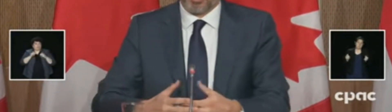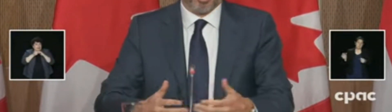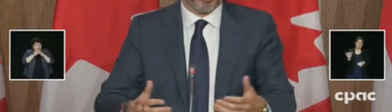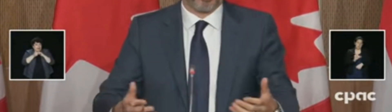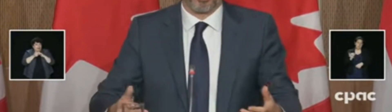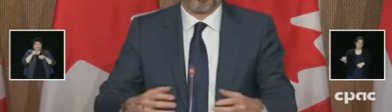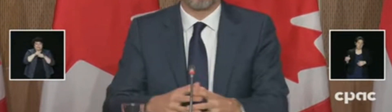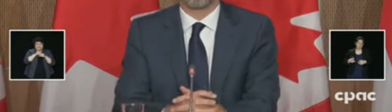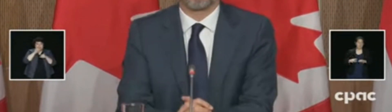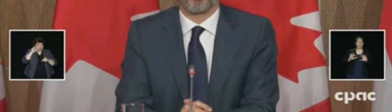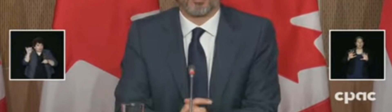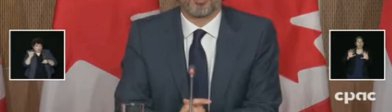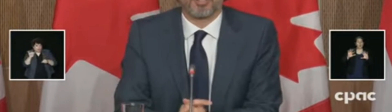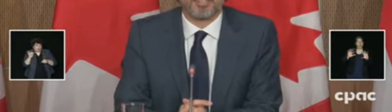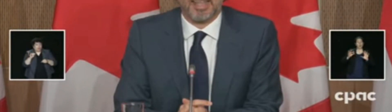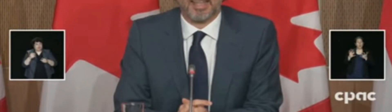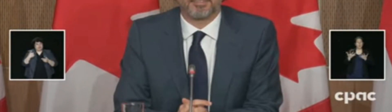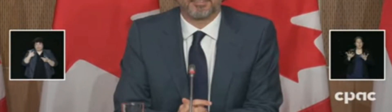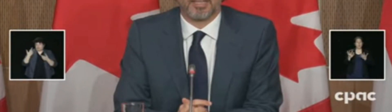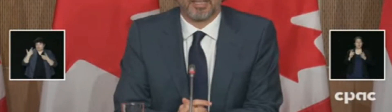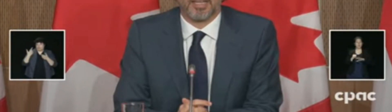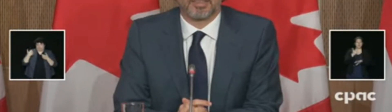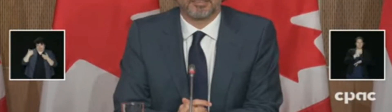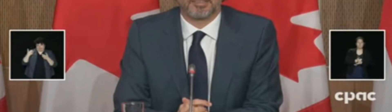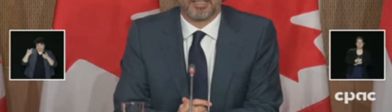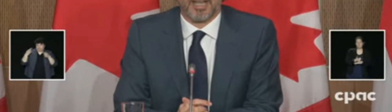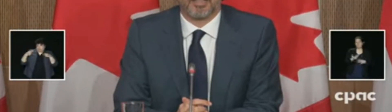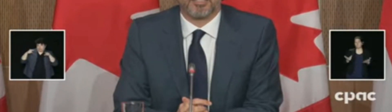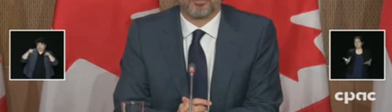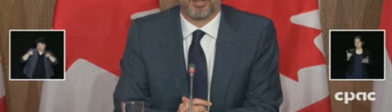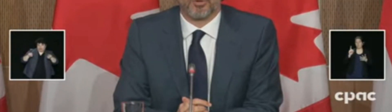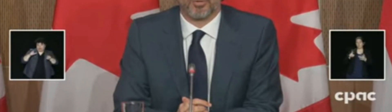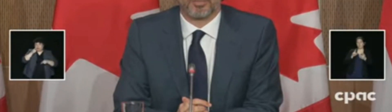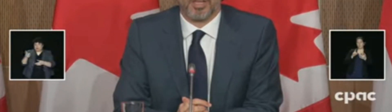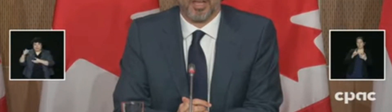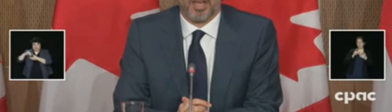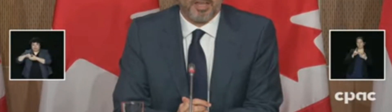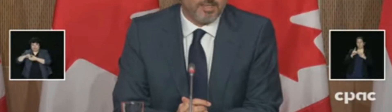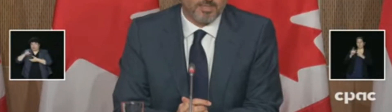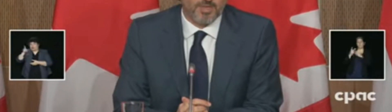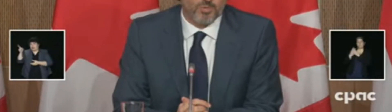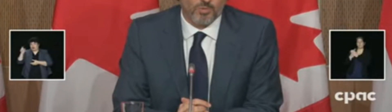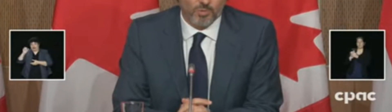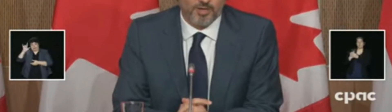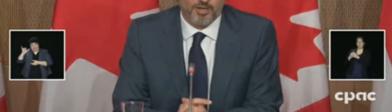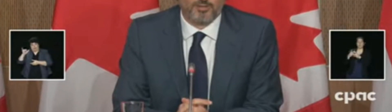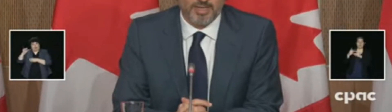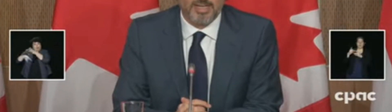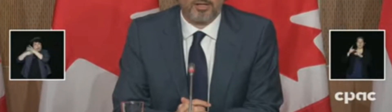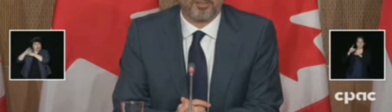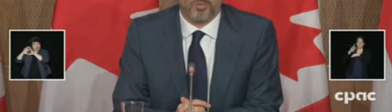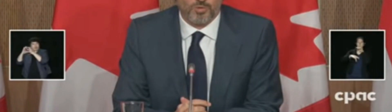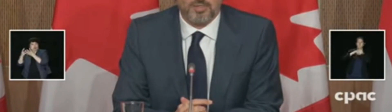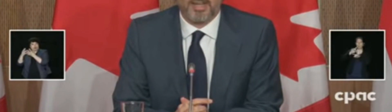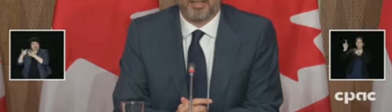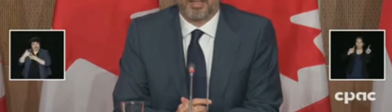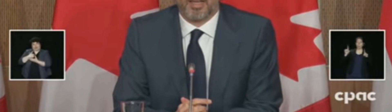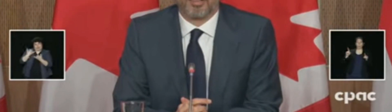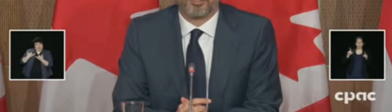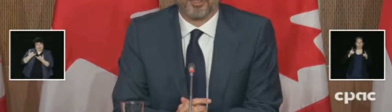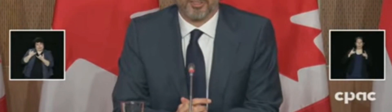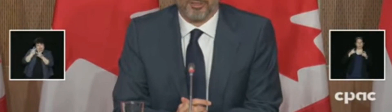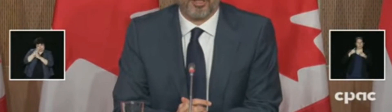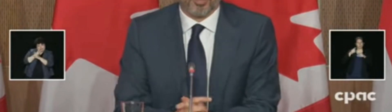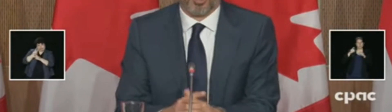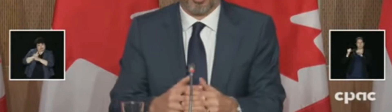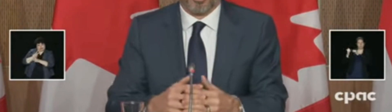out in alignment with partners and allies around the world is something that we're working on right now to coordinate. I